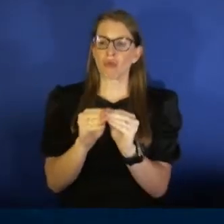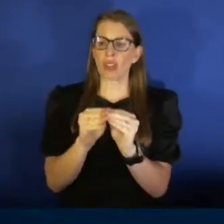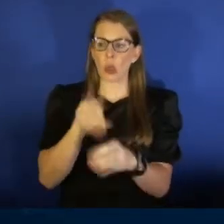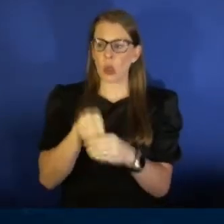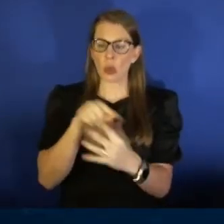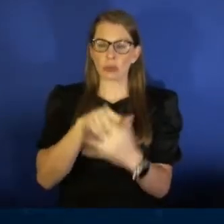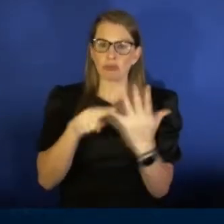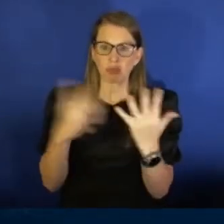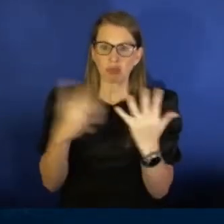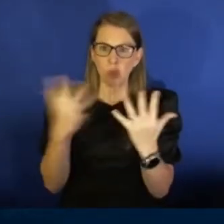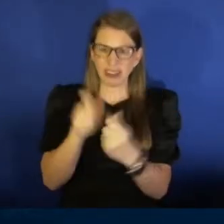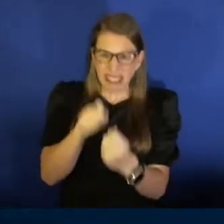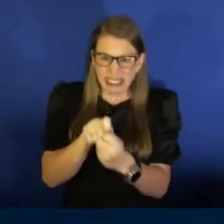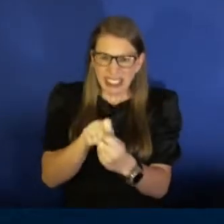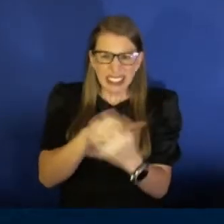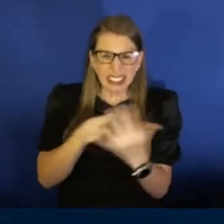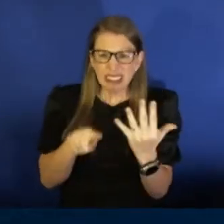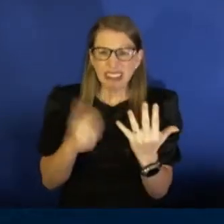specific?